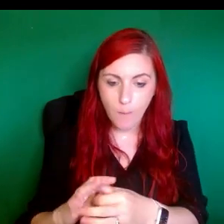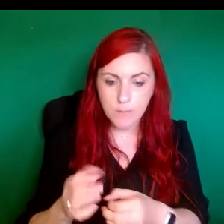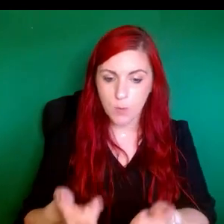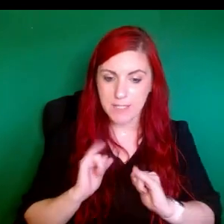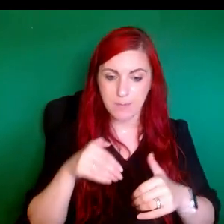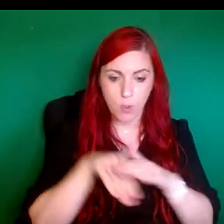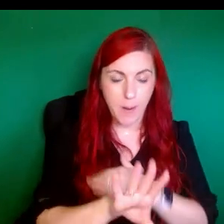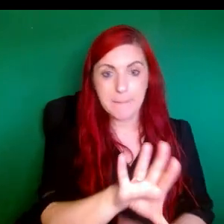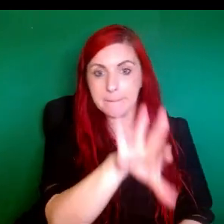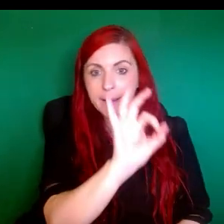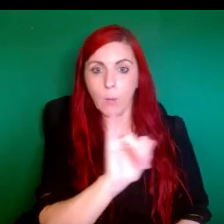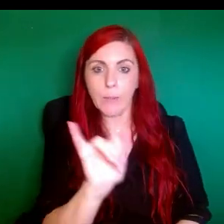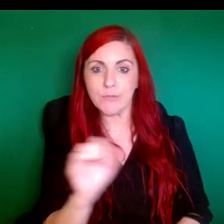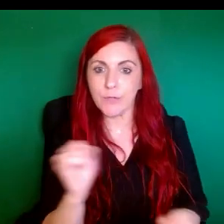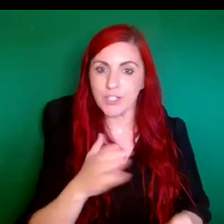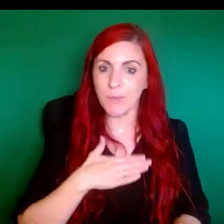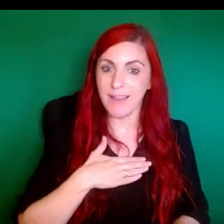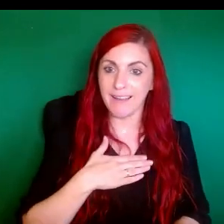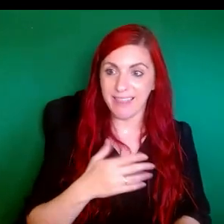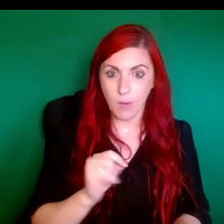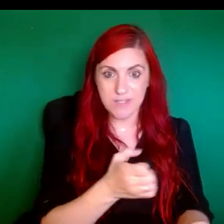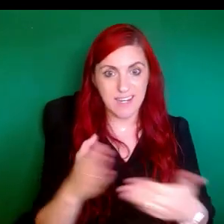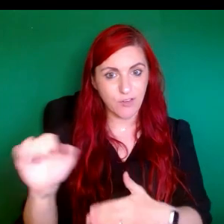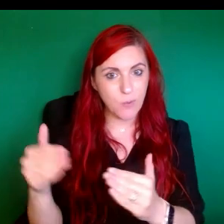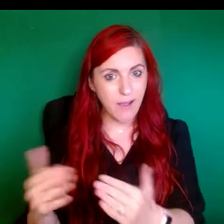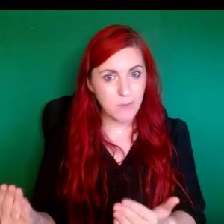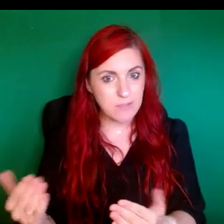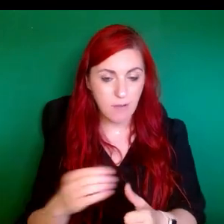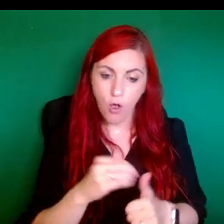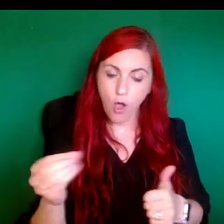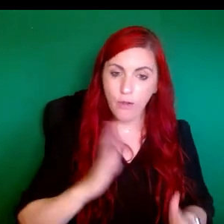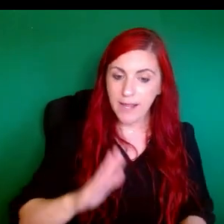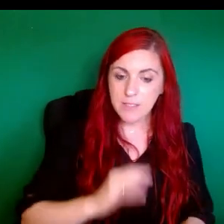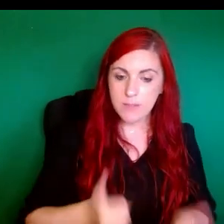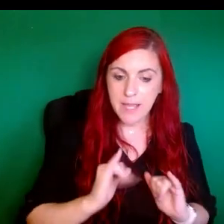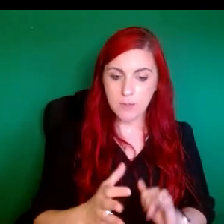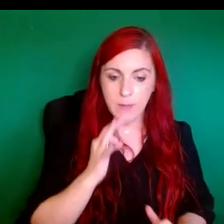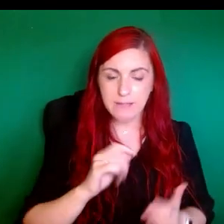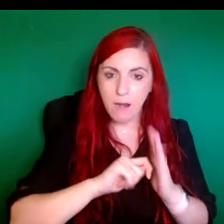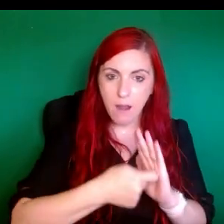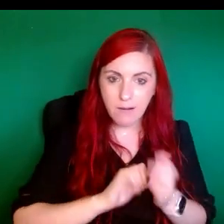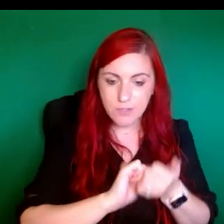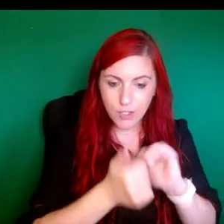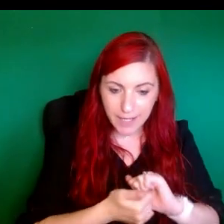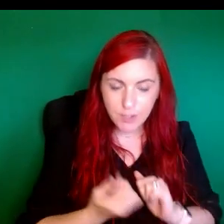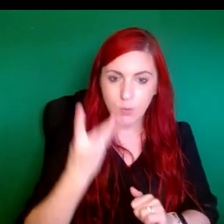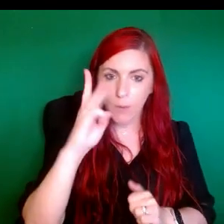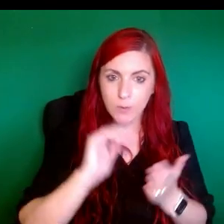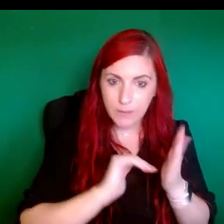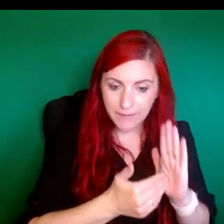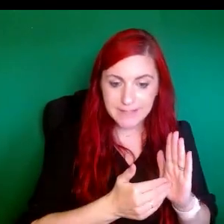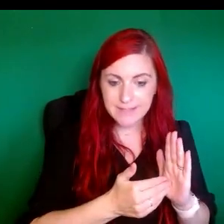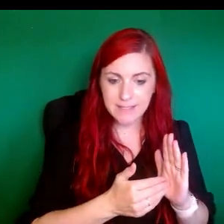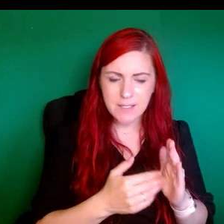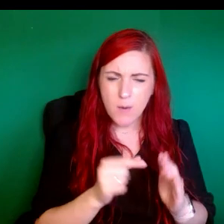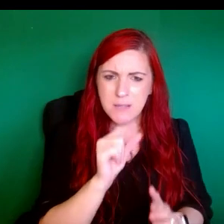house. Another lady has been able to get her locks changed, her windows fixed, stuff like that, that, you know, we're, as a